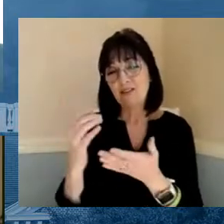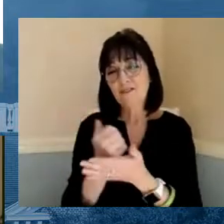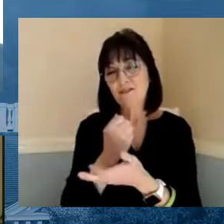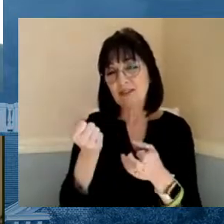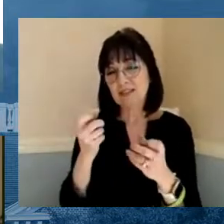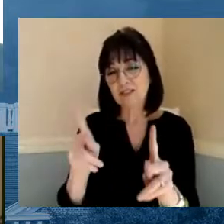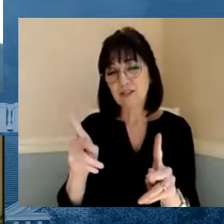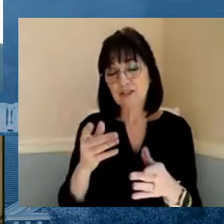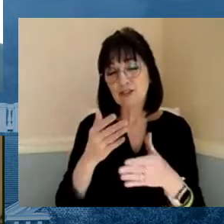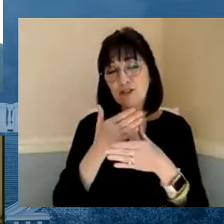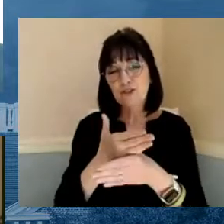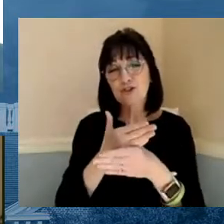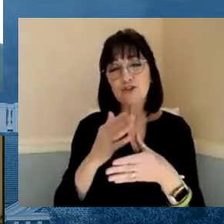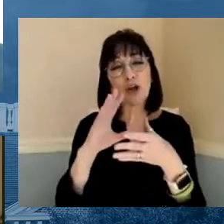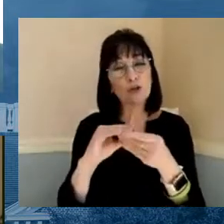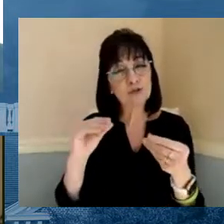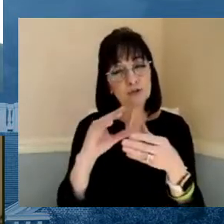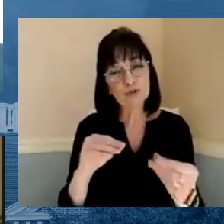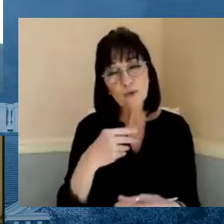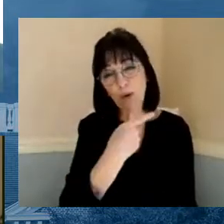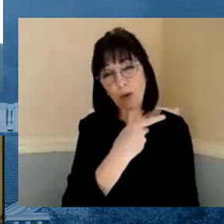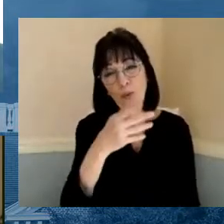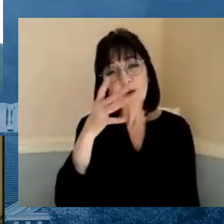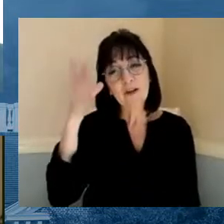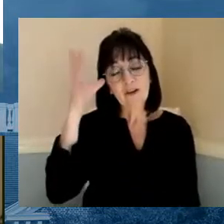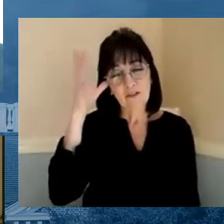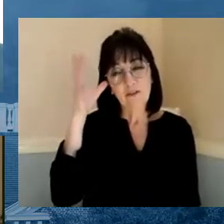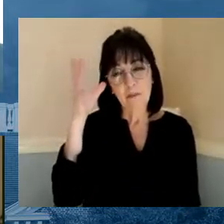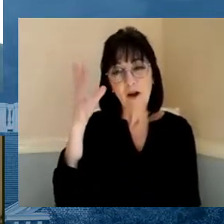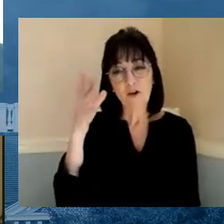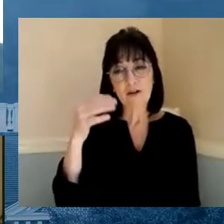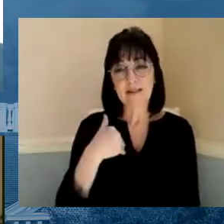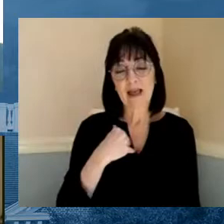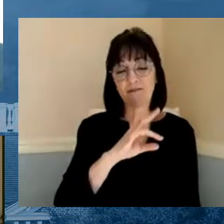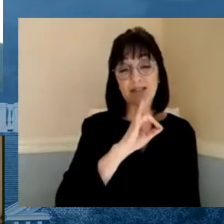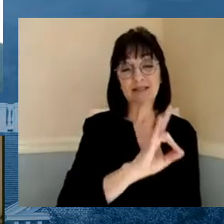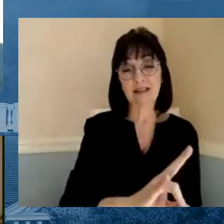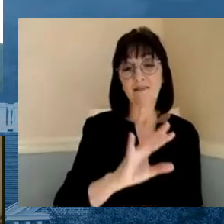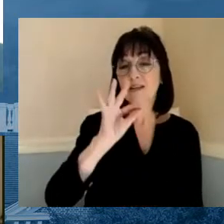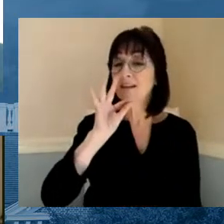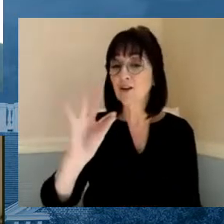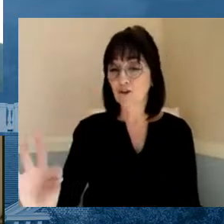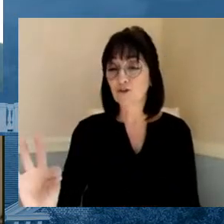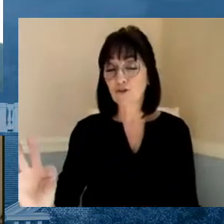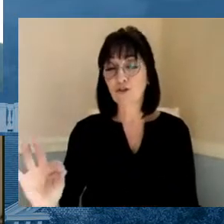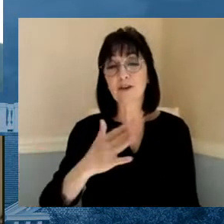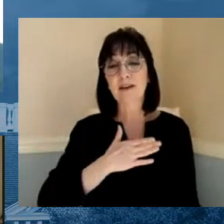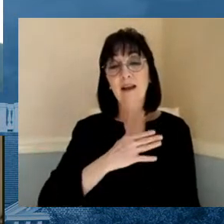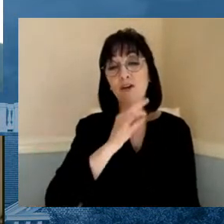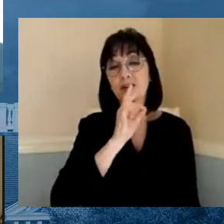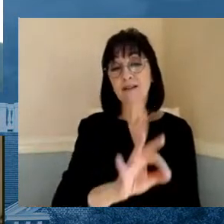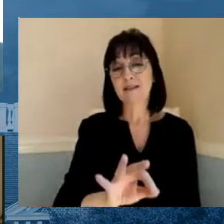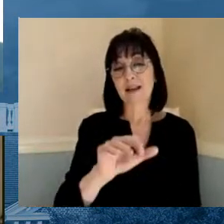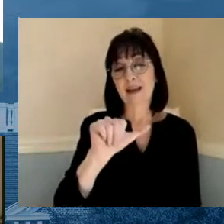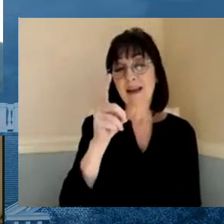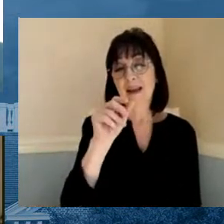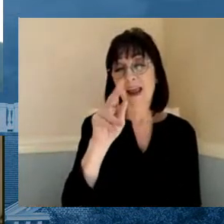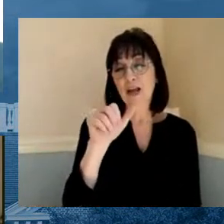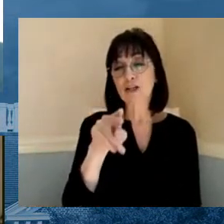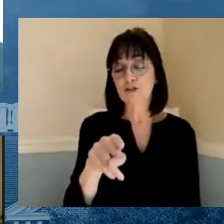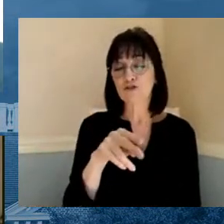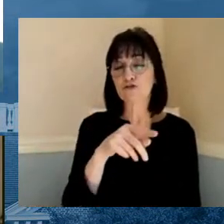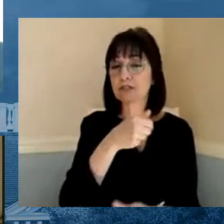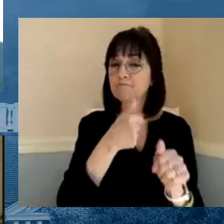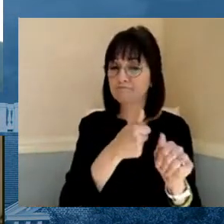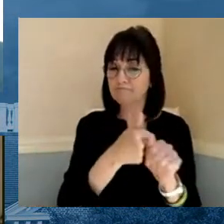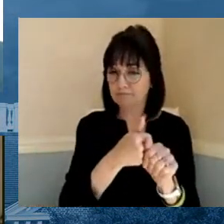our story. We are the parents of a 9-year-old and a 7-year-old, and our 9-year-old Adrian has autism. He